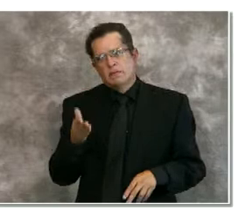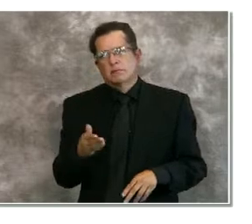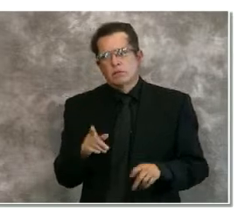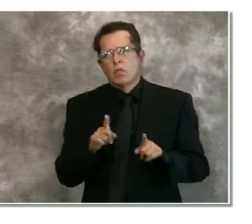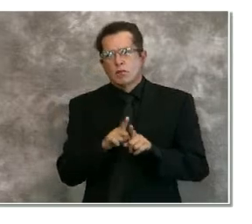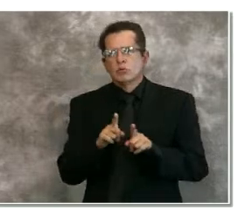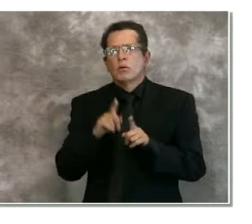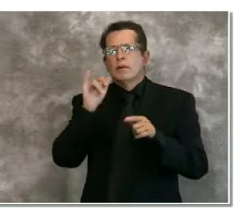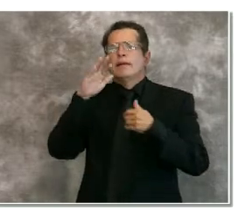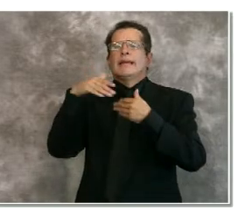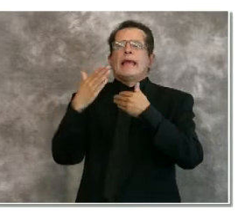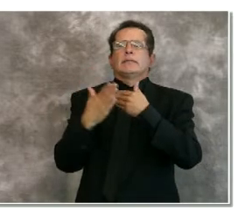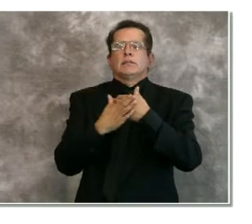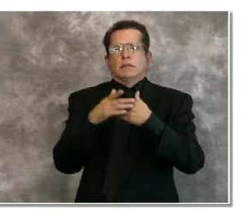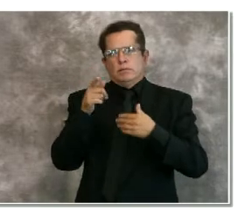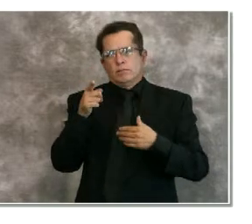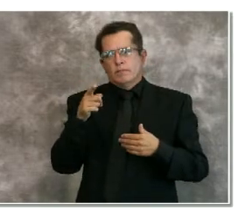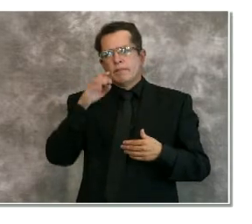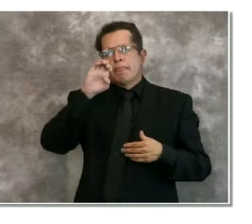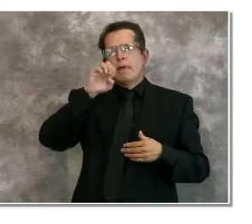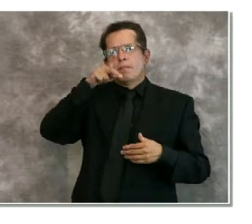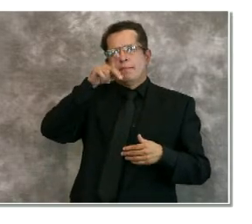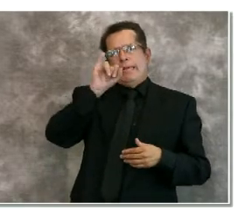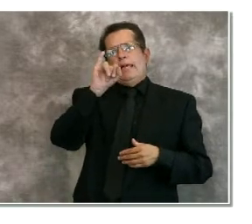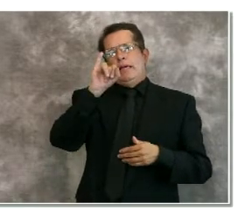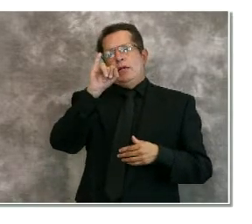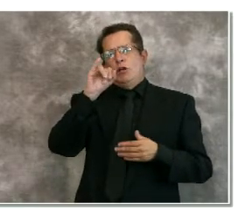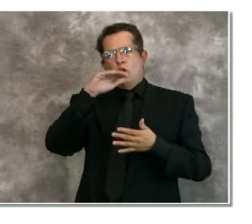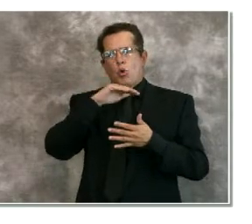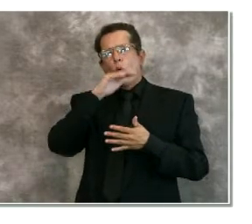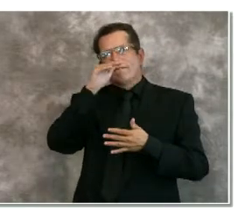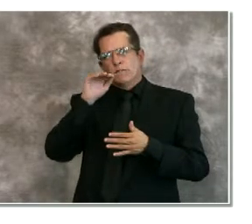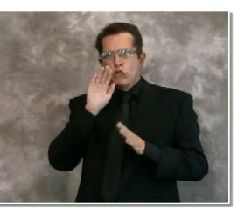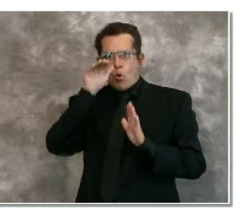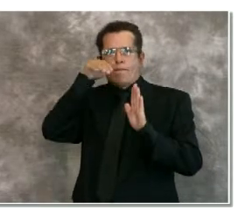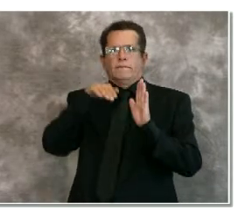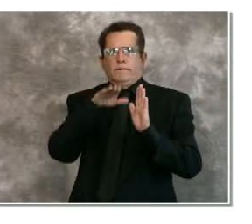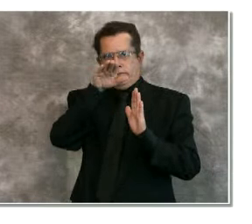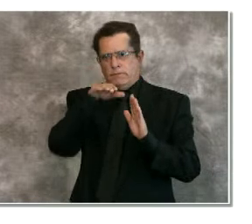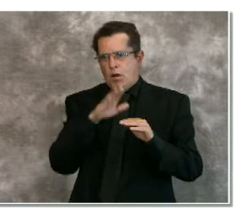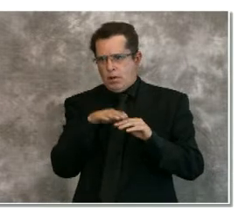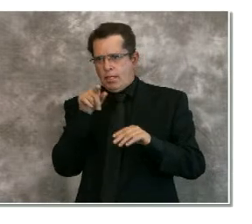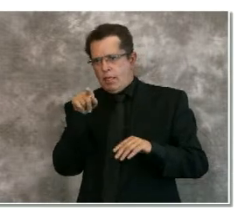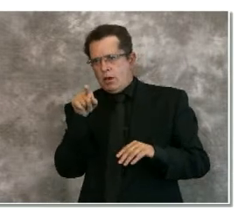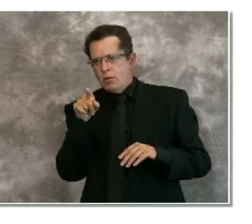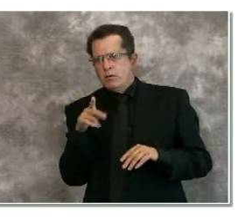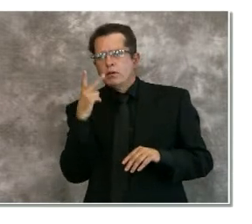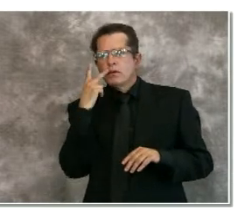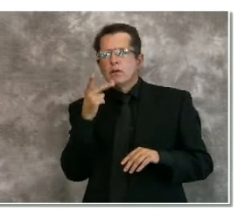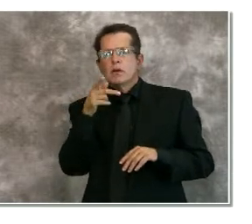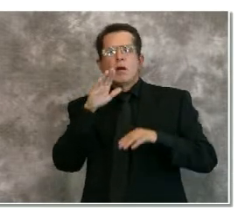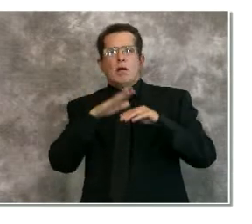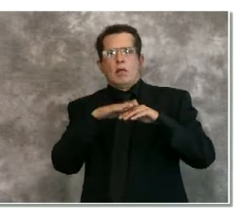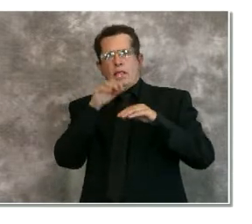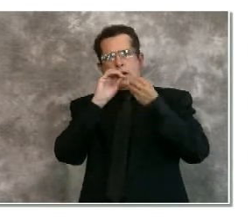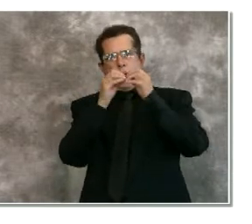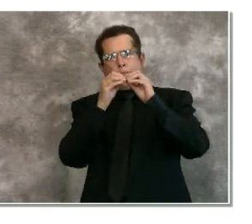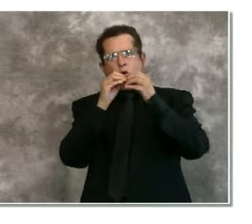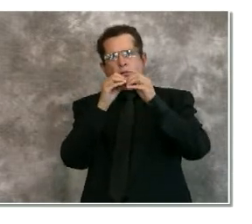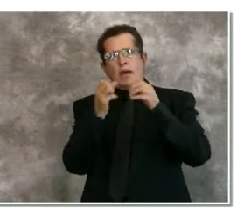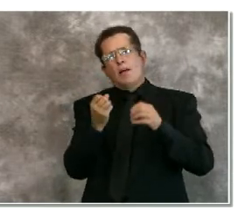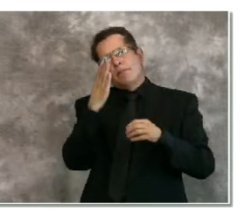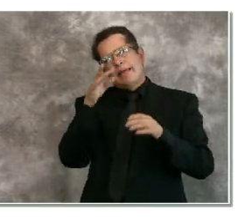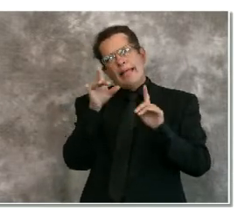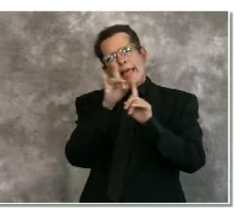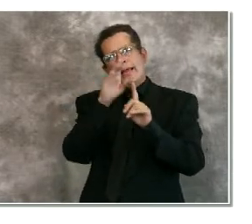slide. And this is our epi curve. And you can see under the epi curve the numbers of